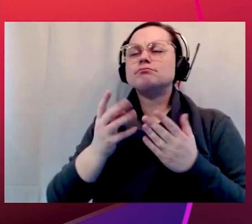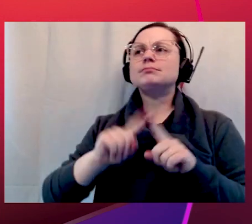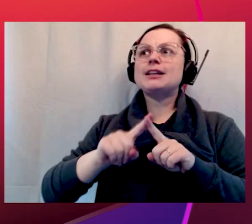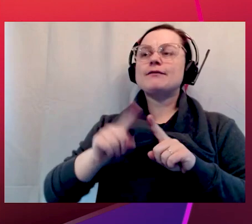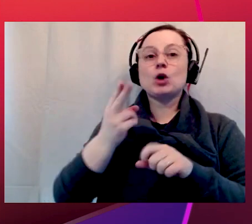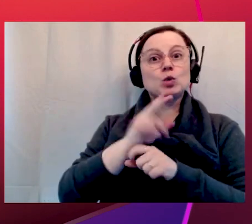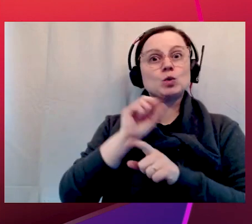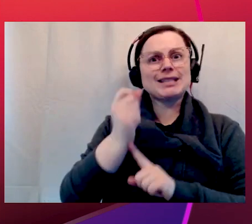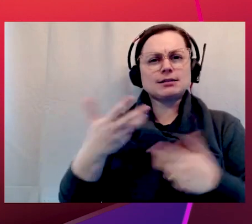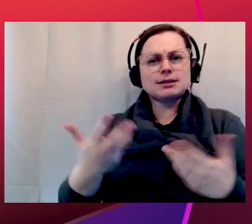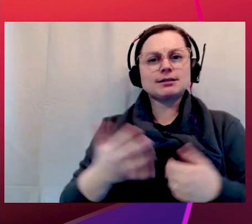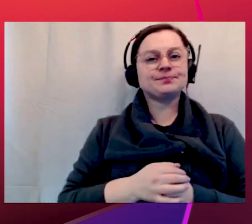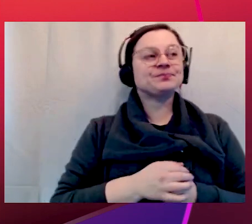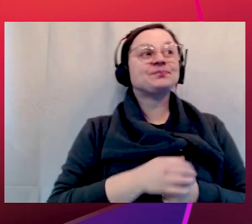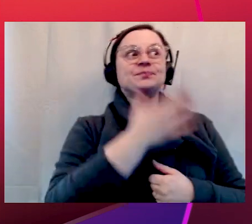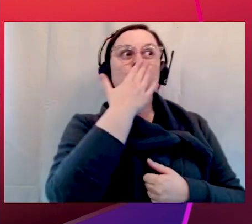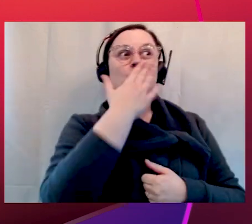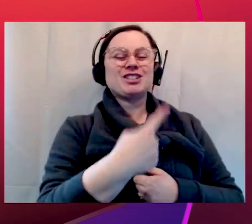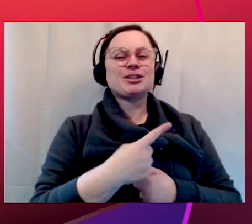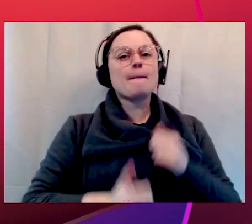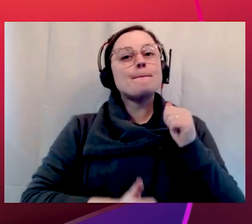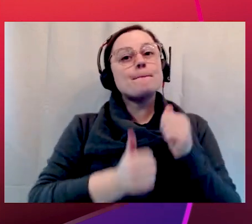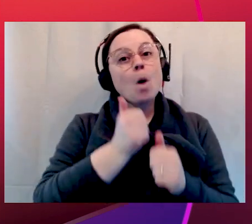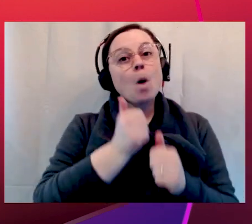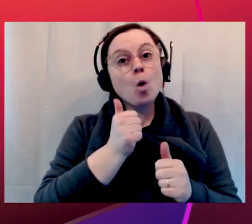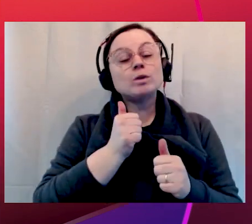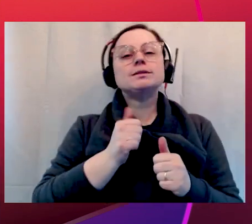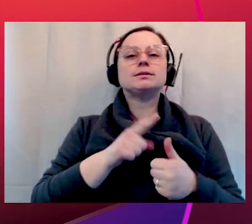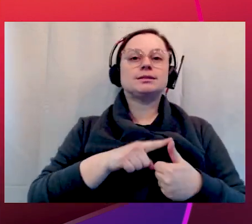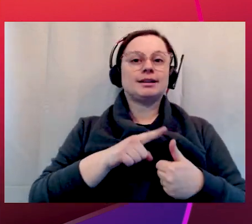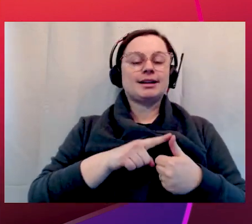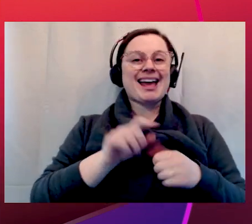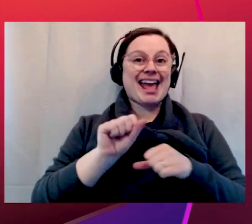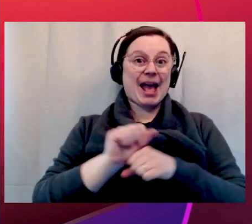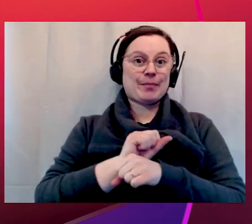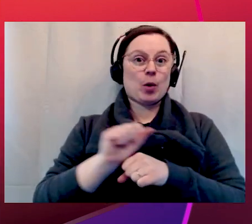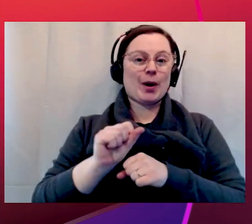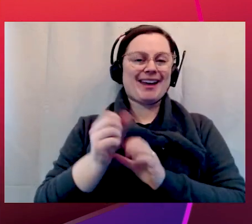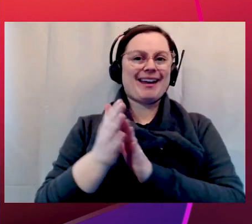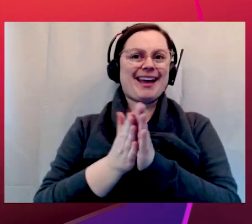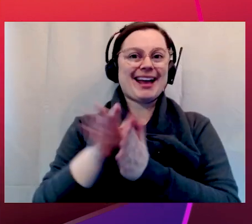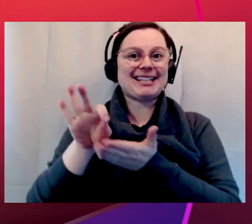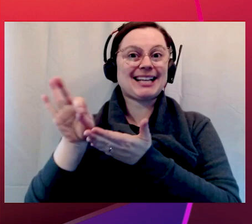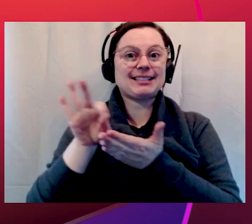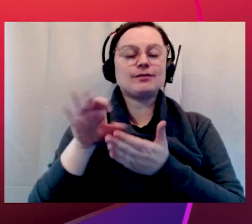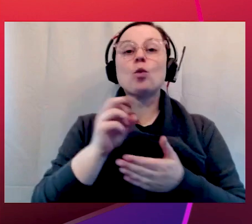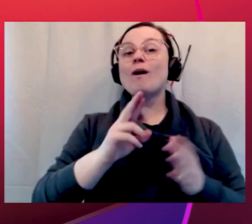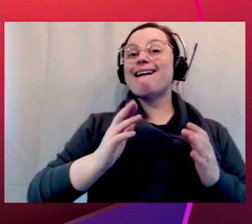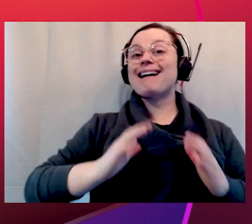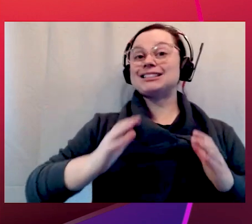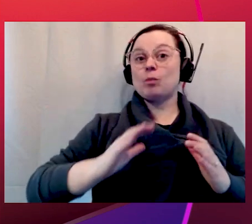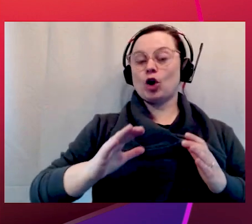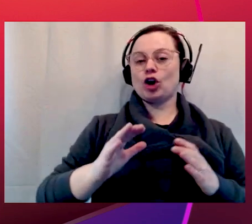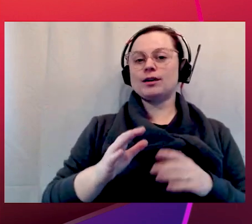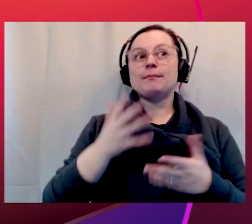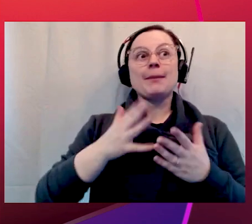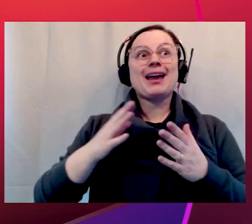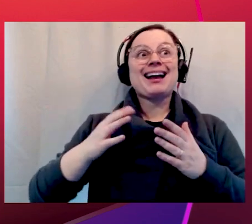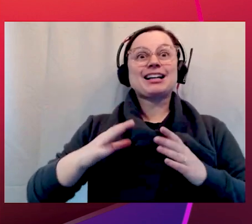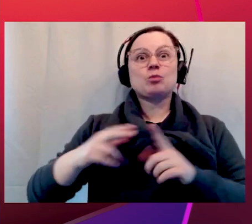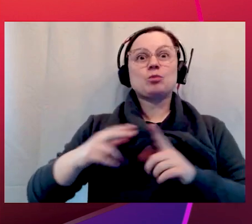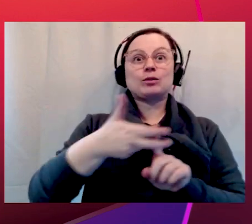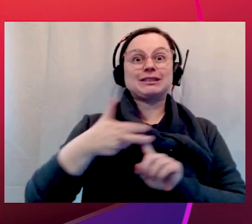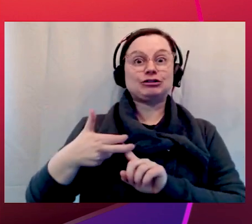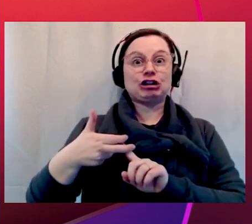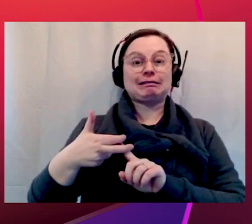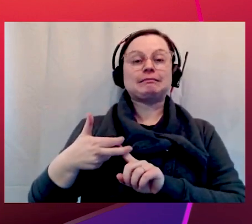great question. So the majority of our use cases are whether they're employee incentives, or some sort of consumer incentive. So hey, customer acquisition, I want someone to sign up